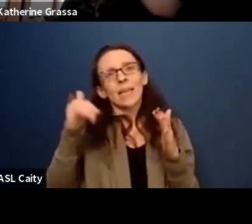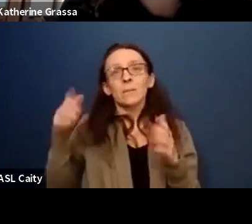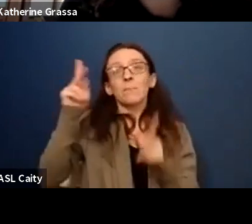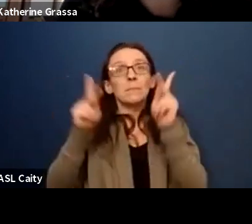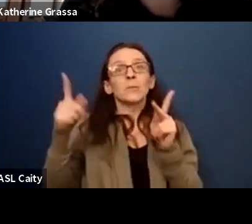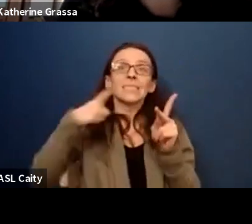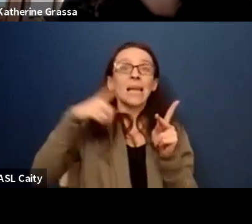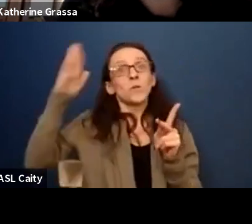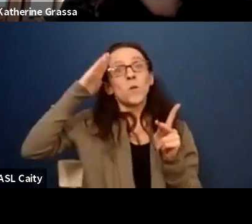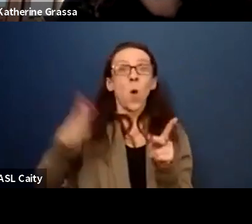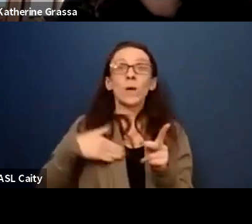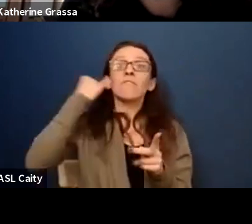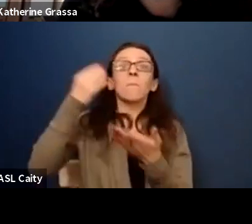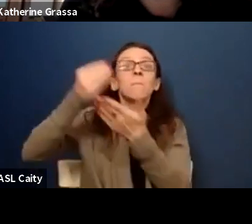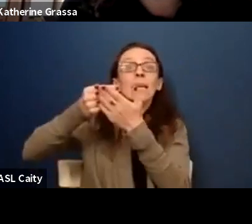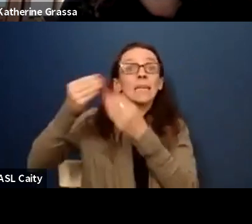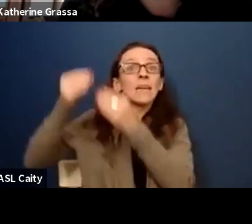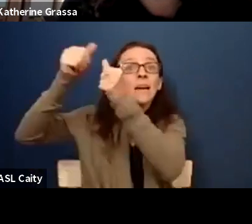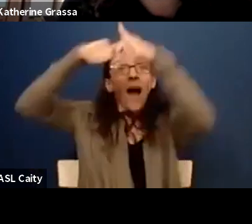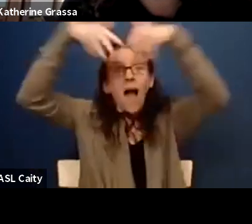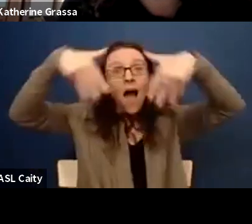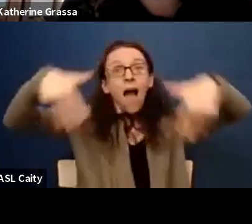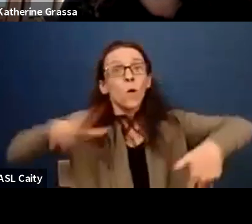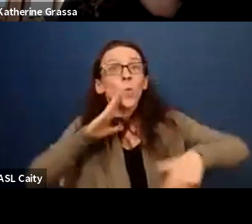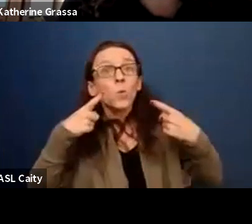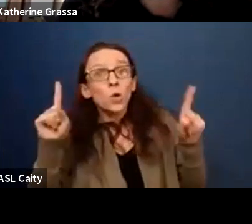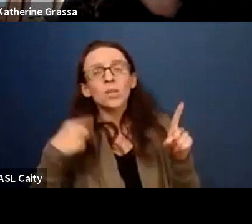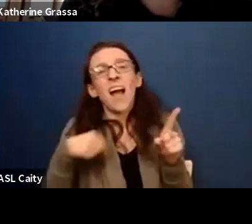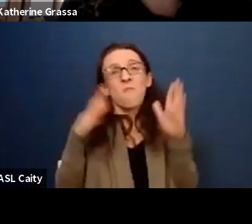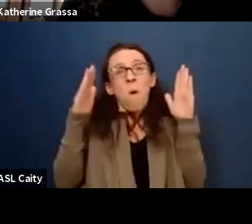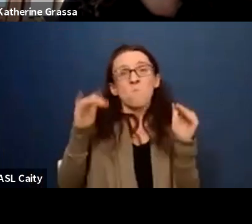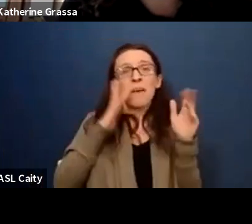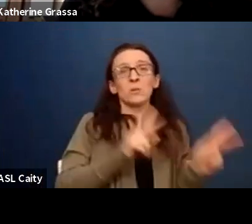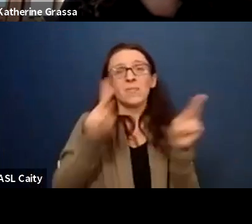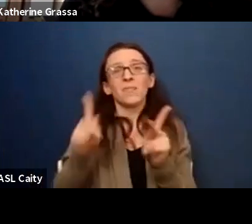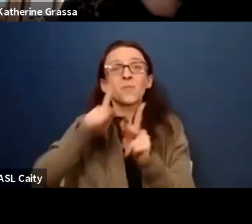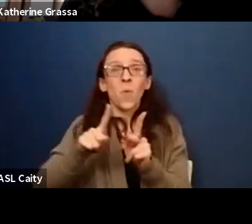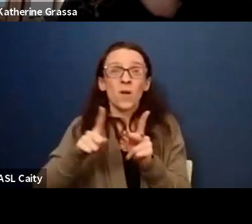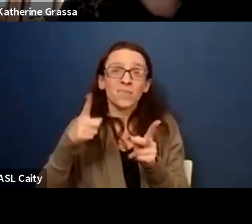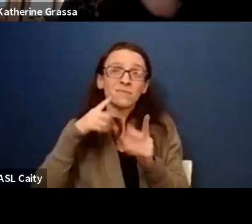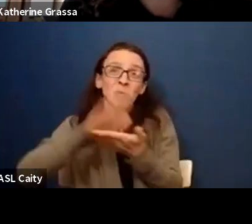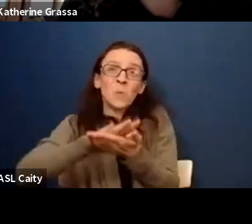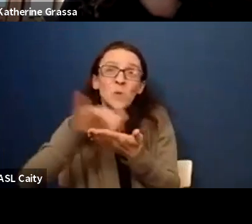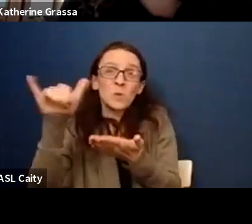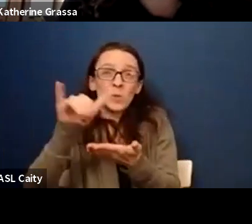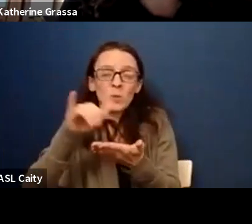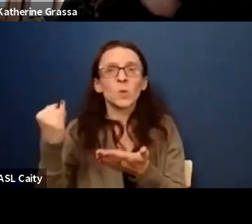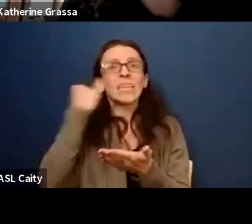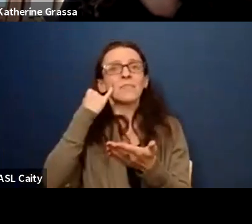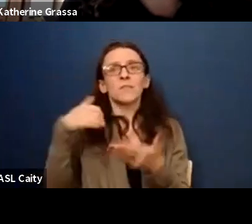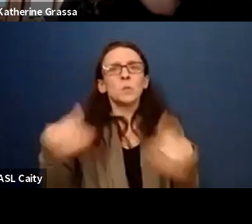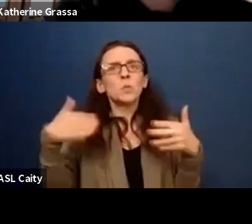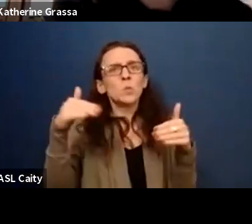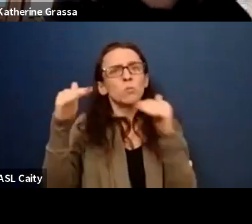trickle-down education, where if the higher, most rigorous schools in the district are requiring